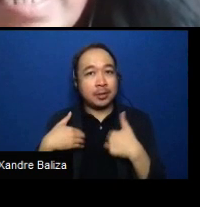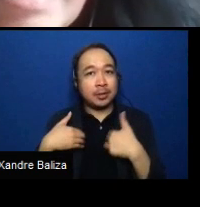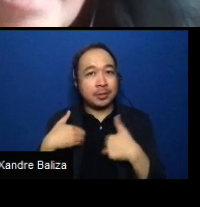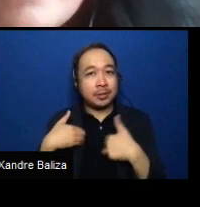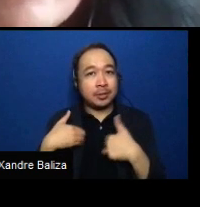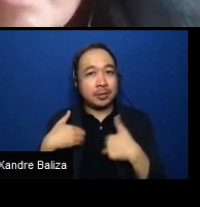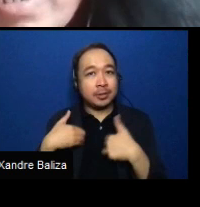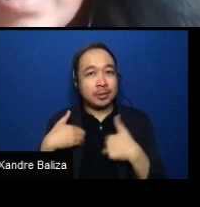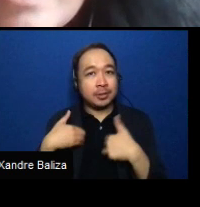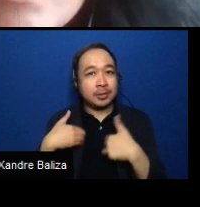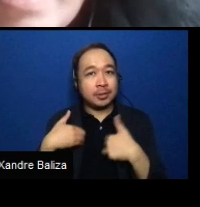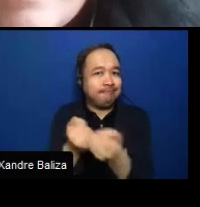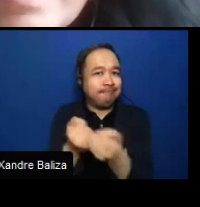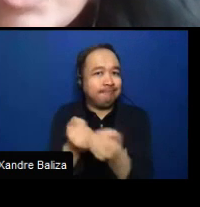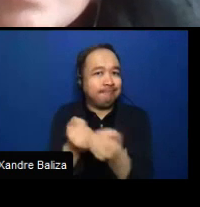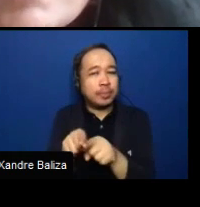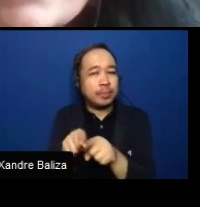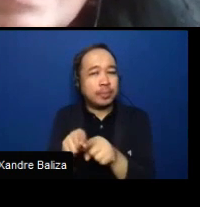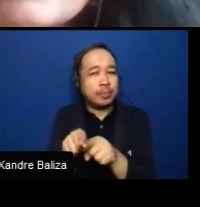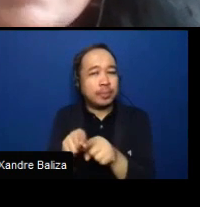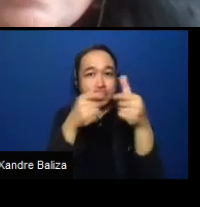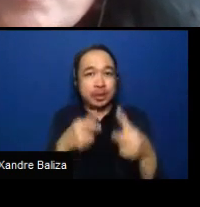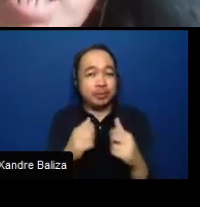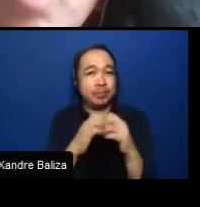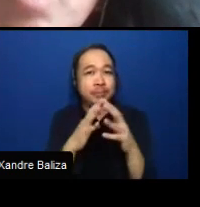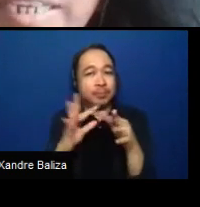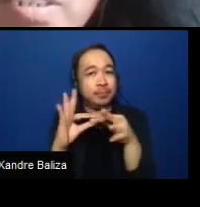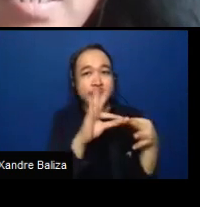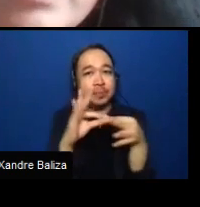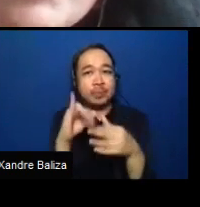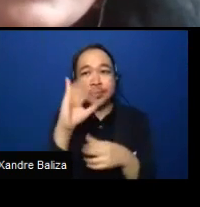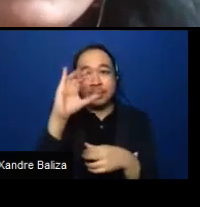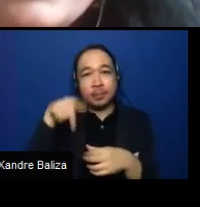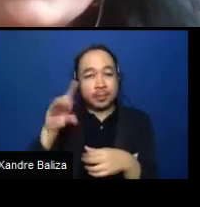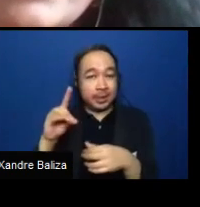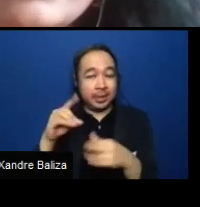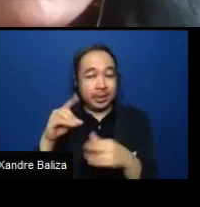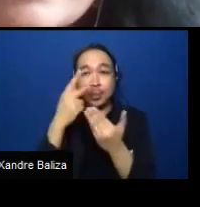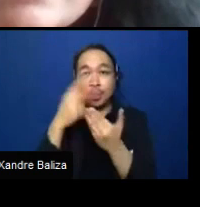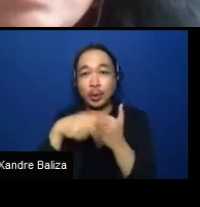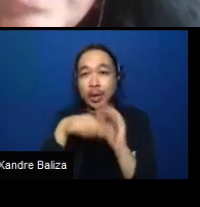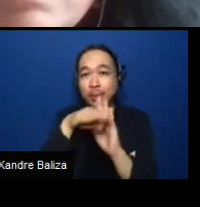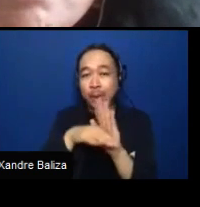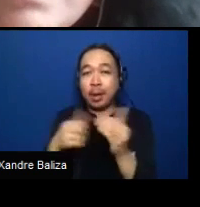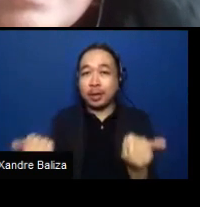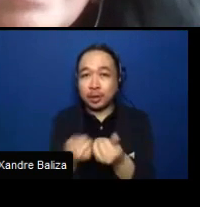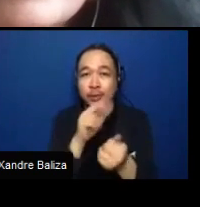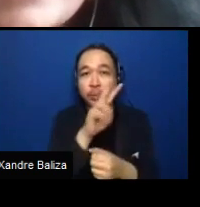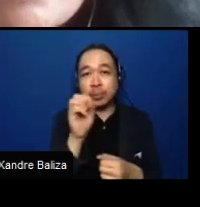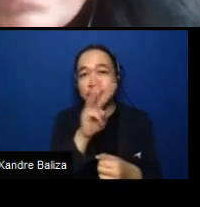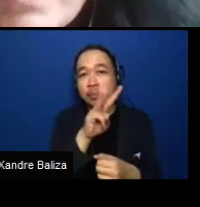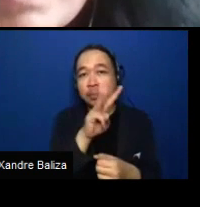endorsement. The current framework strengthens linkages between the ICPD Program of Action, the 2030 Agenda for Sustainable